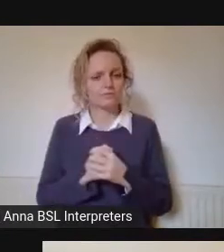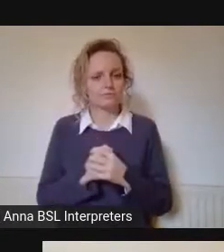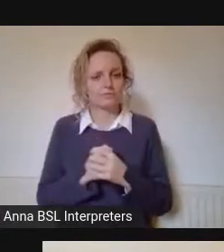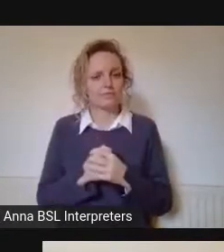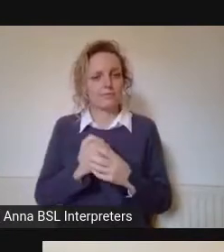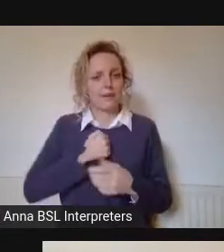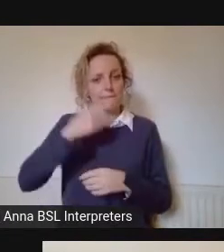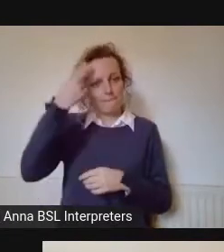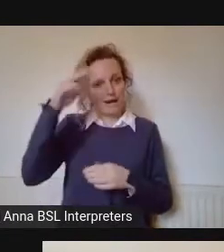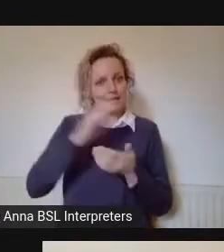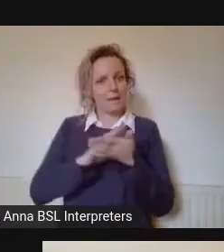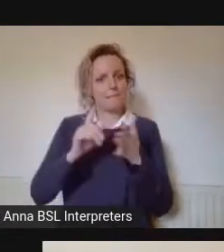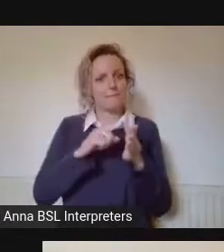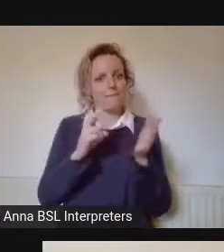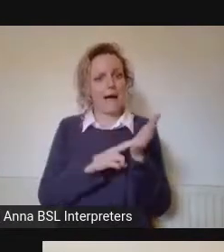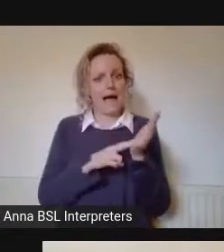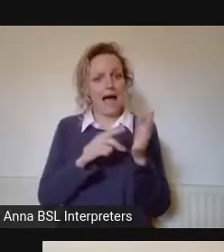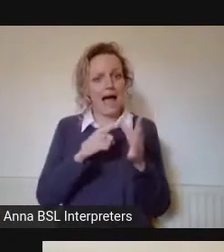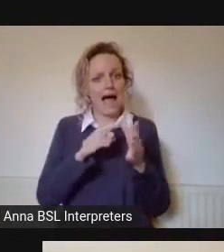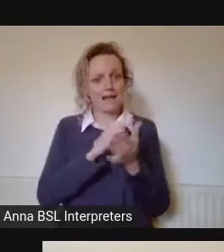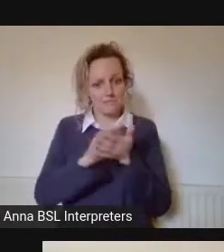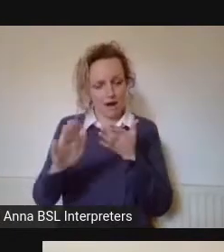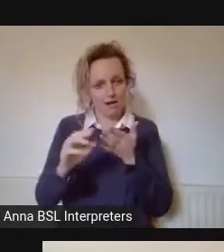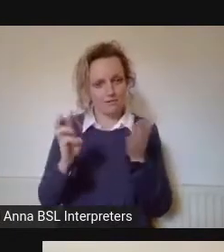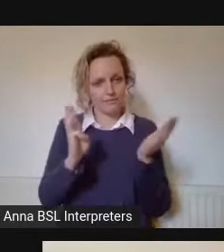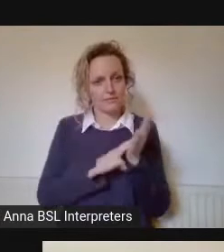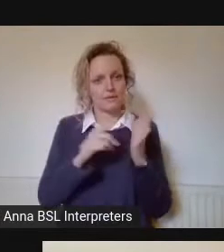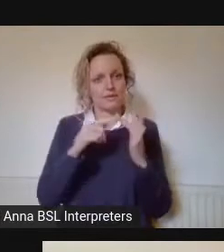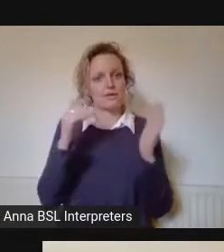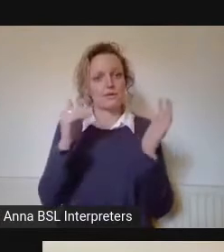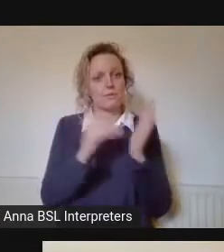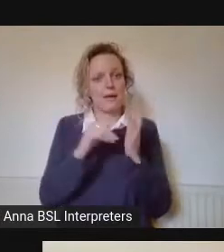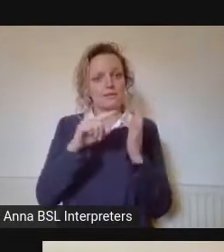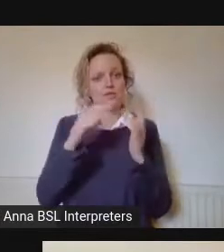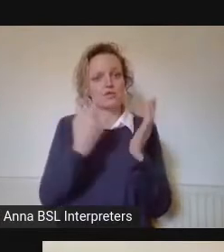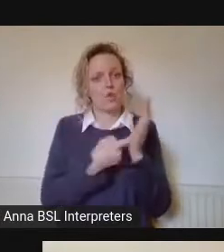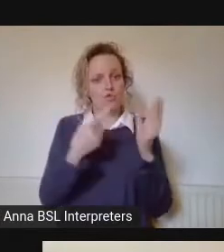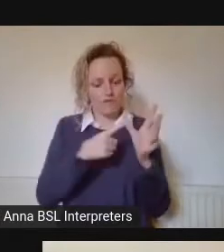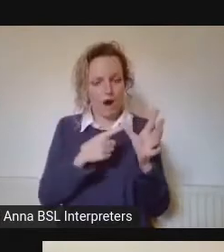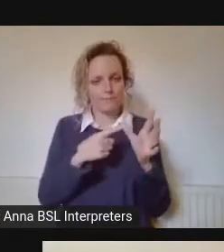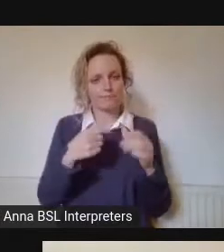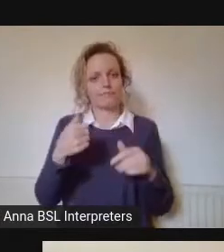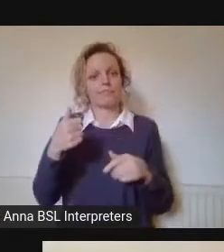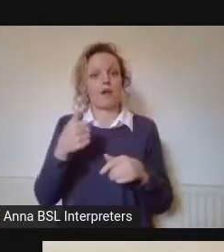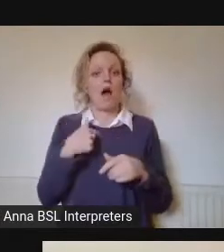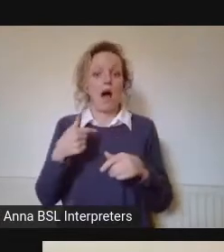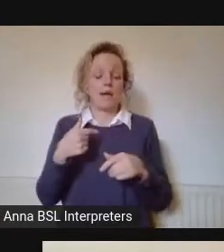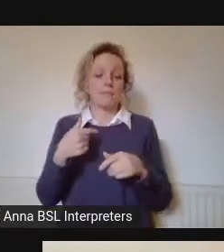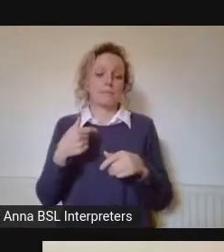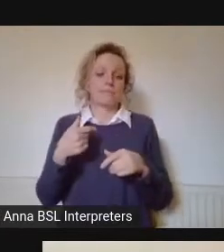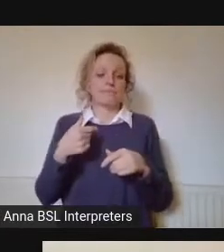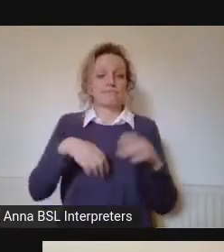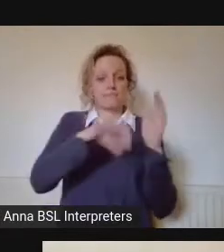My name is Hannah Meszaros-Martin. I'm an advanced researcher at forensic architecture at the University